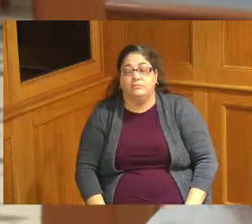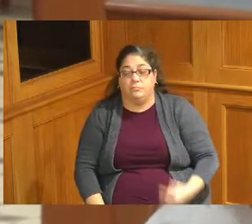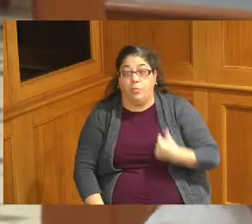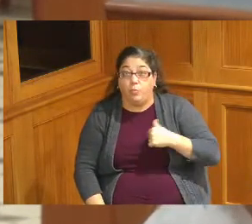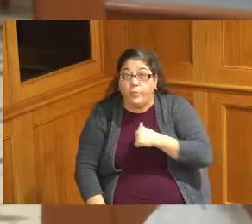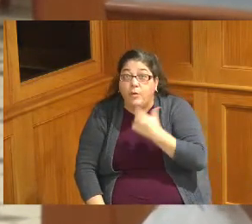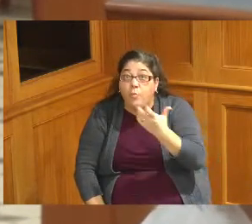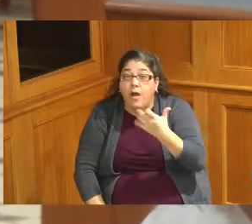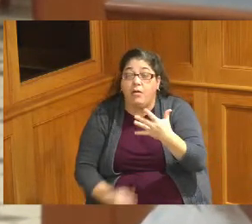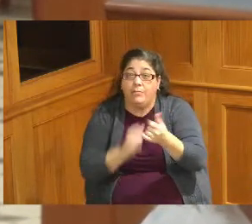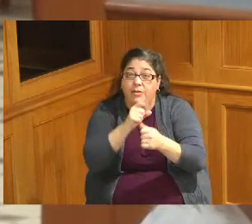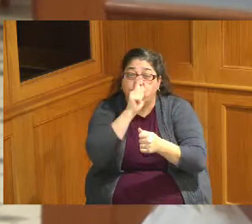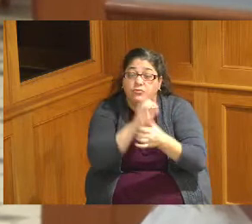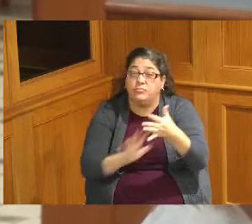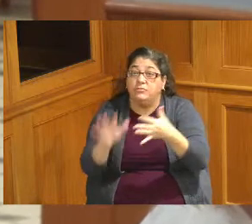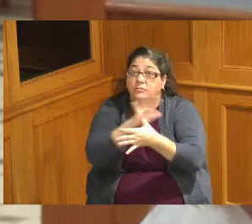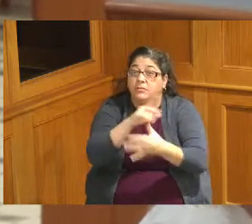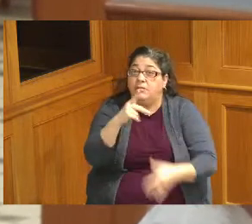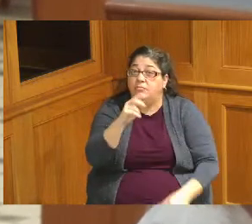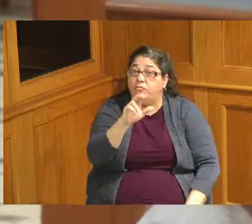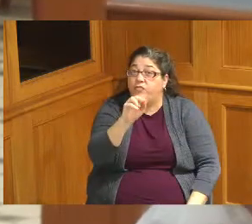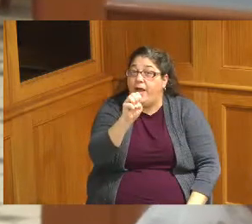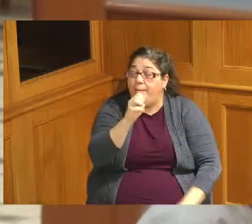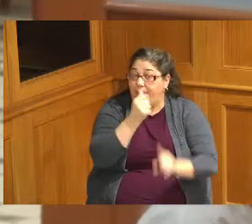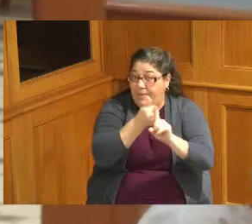that the primes are too, because that